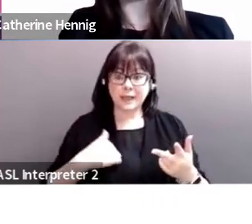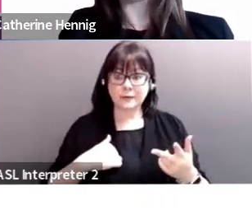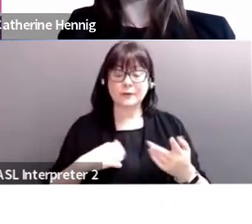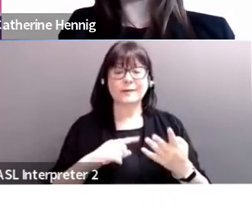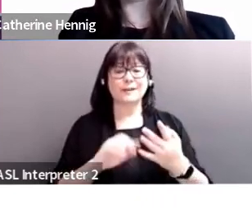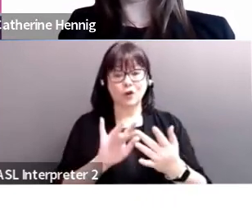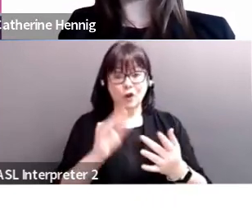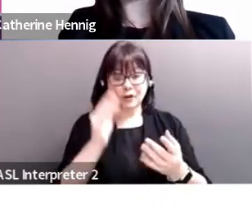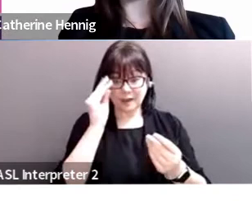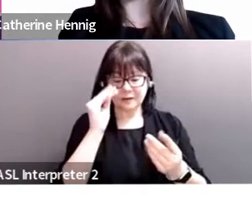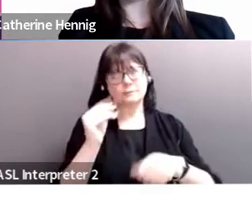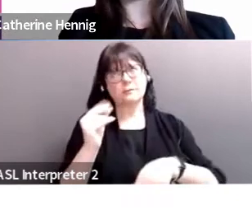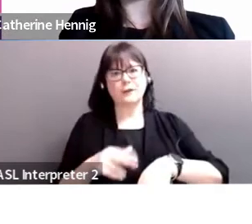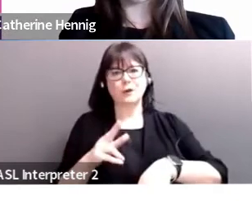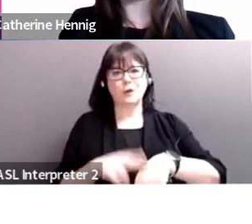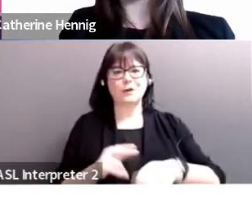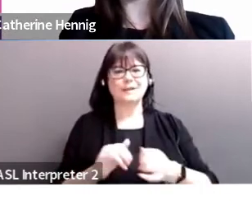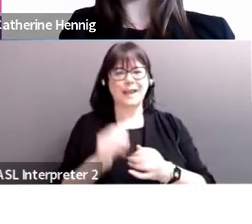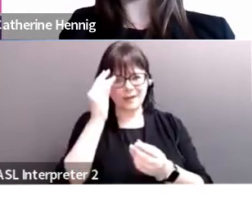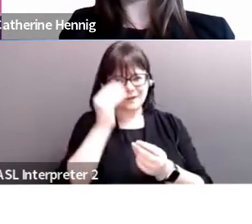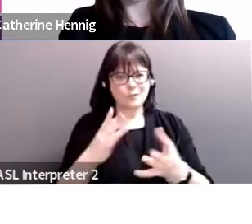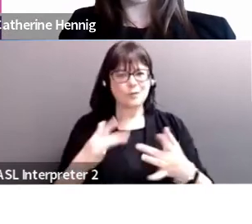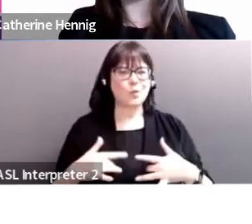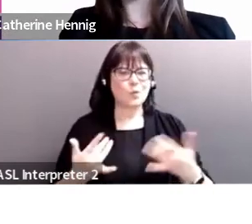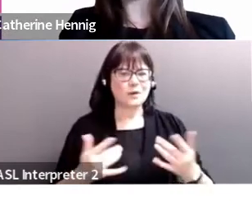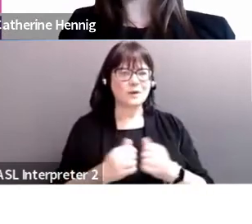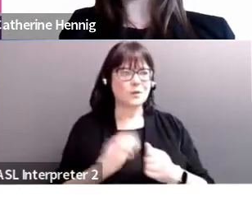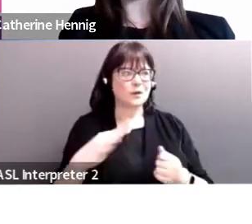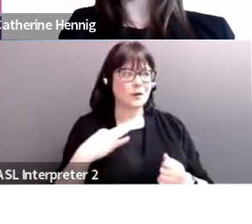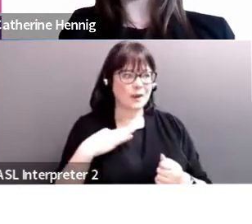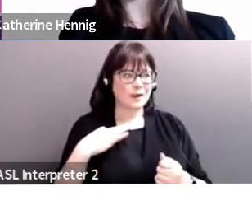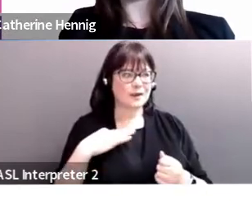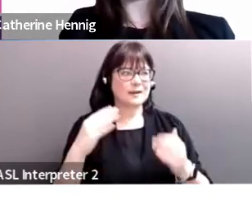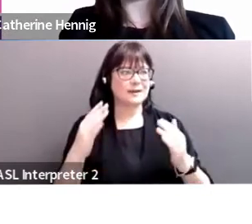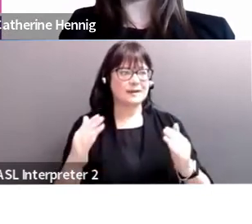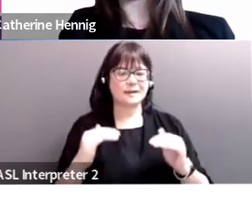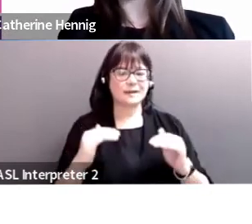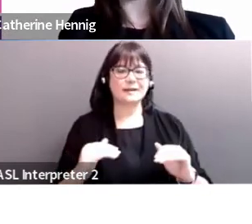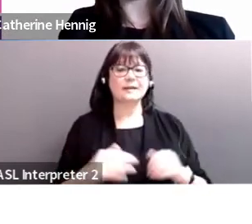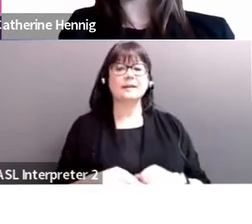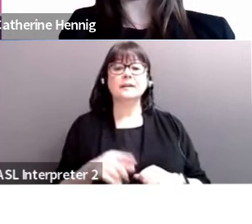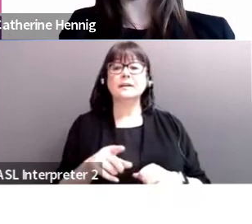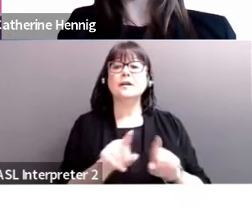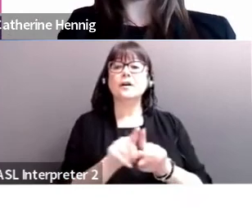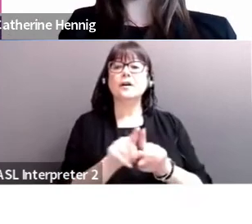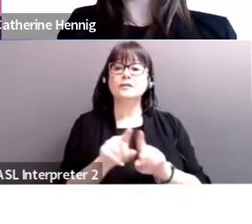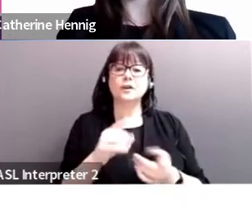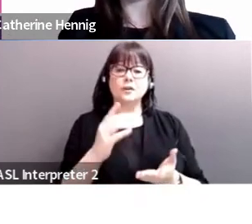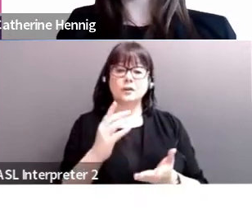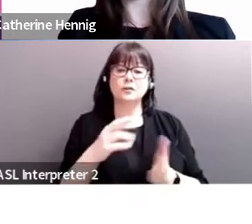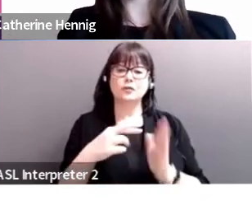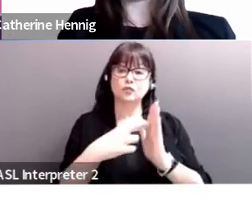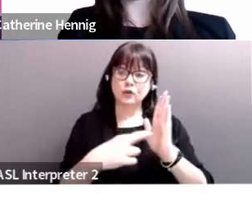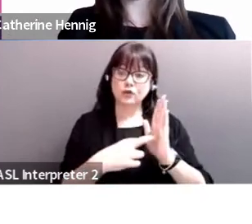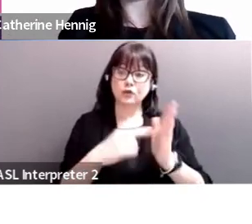that they can update you with the status of your application. You'll need your date of registration or incorporation. Basically,